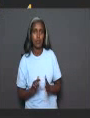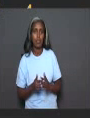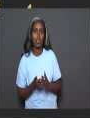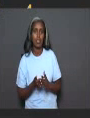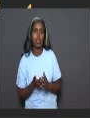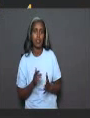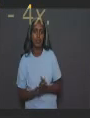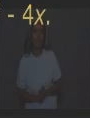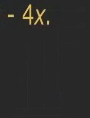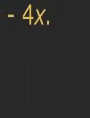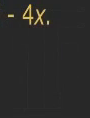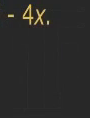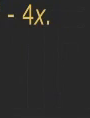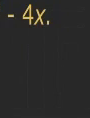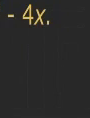Begin.